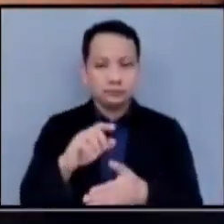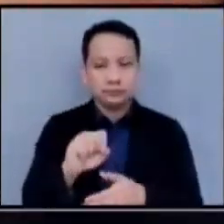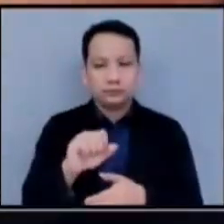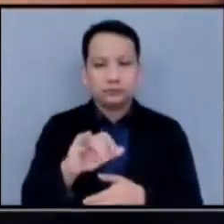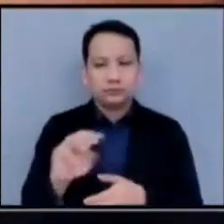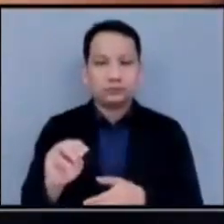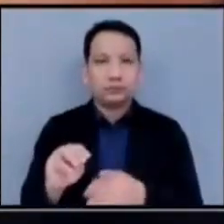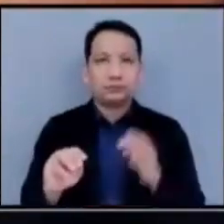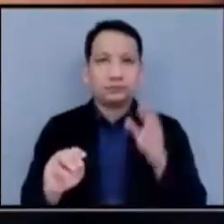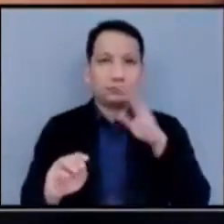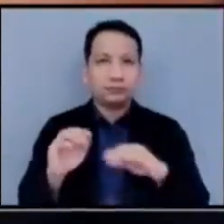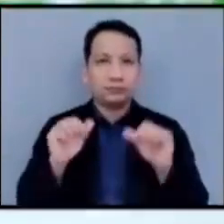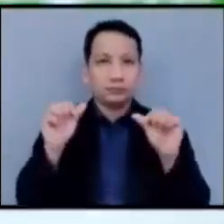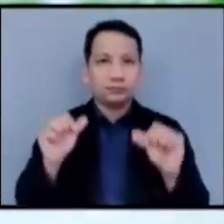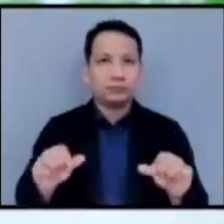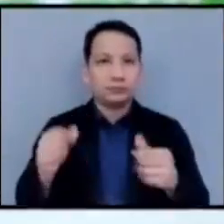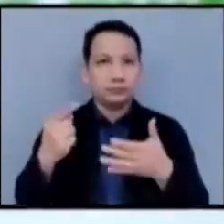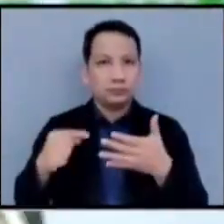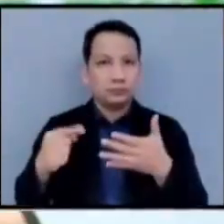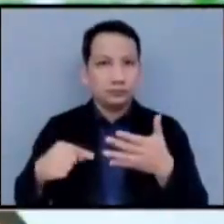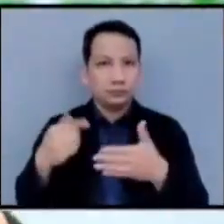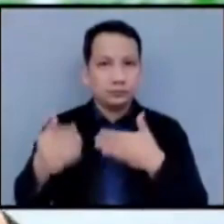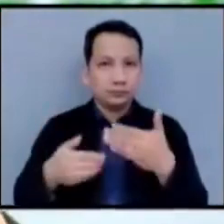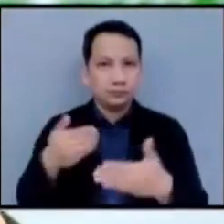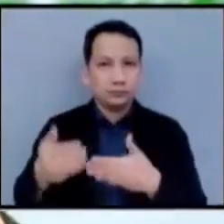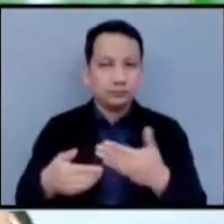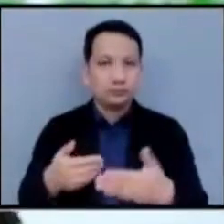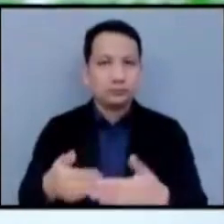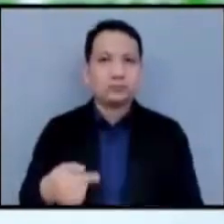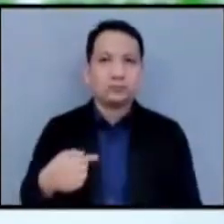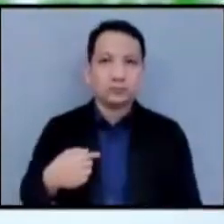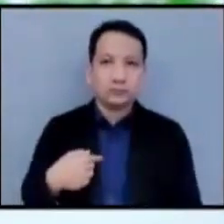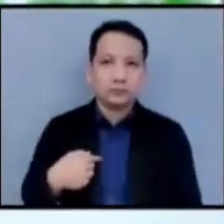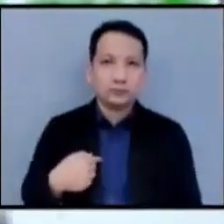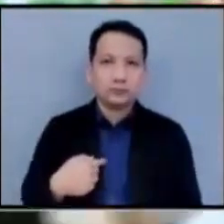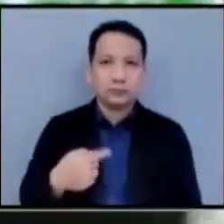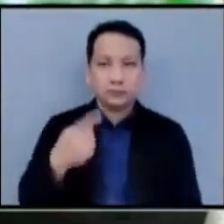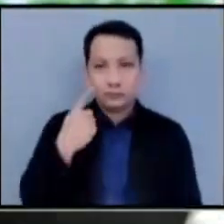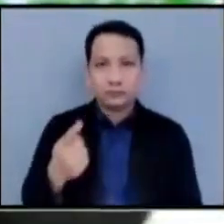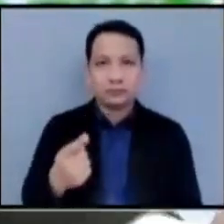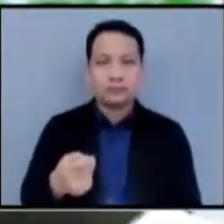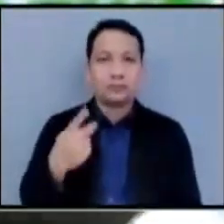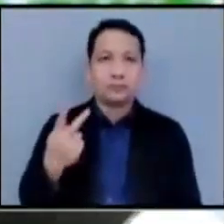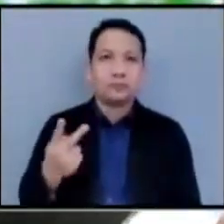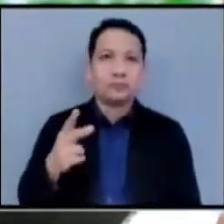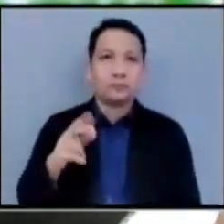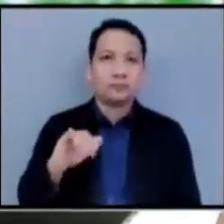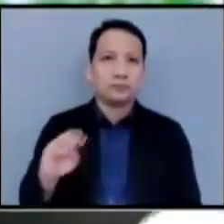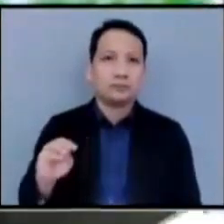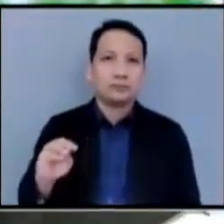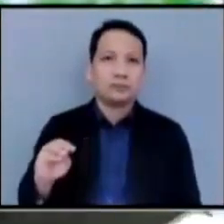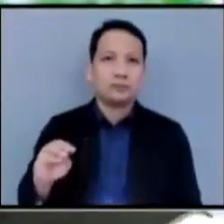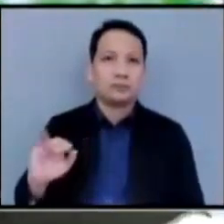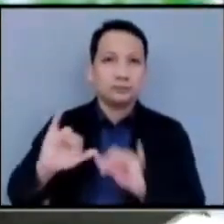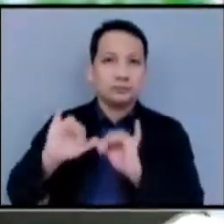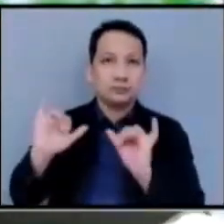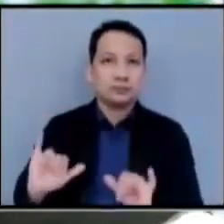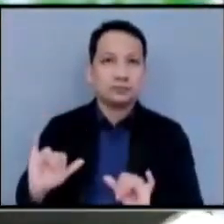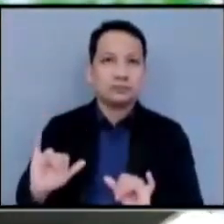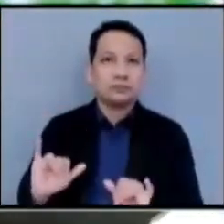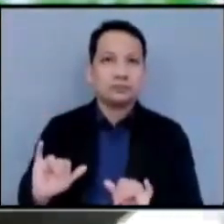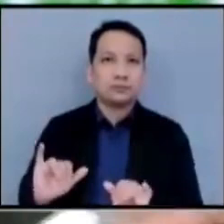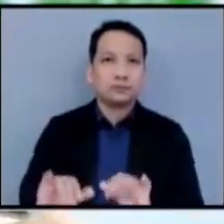ng post-verification process. Kunwari ako, only registered 2 SIM cards but in their system, I registered